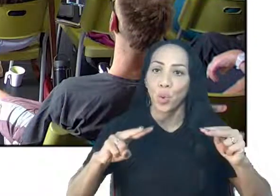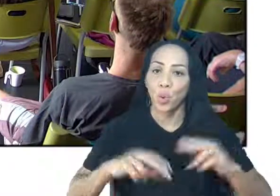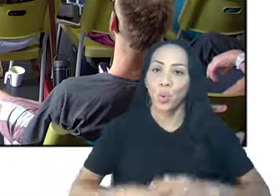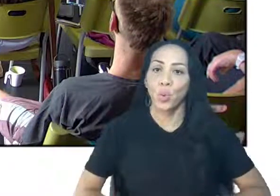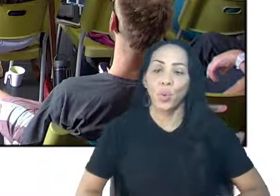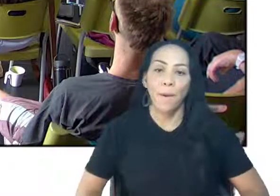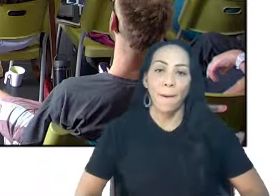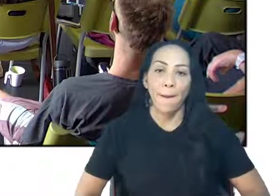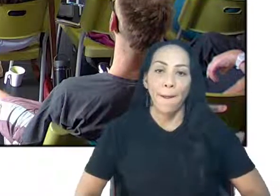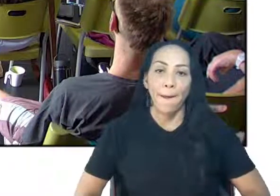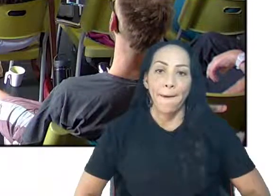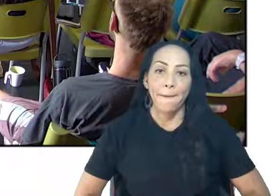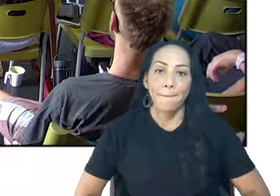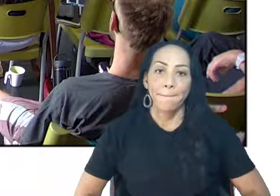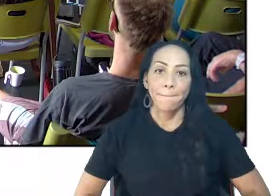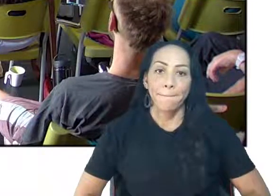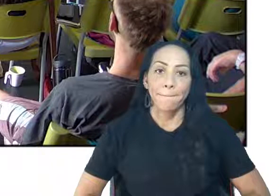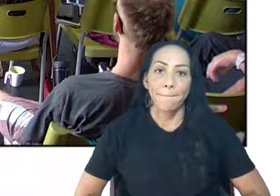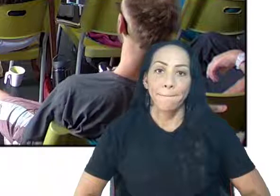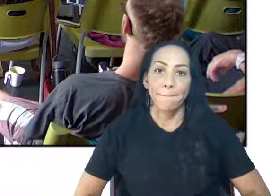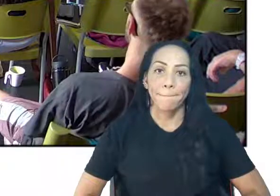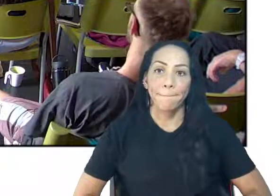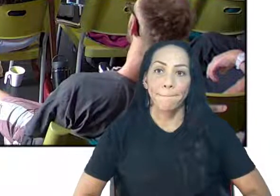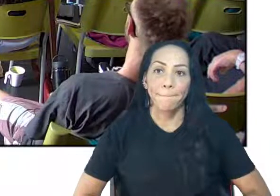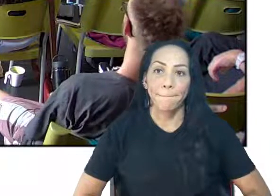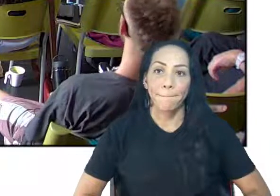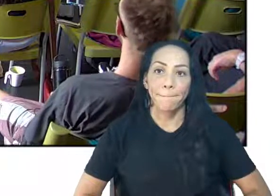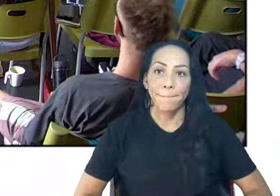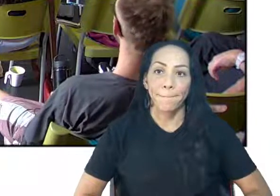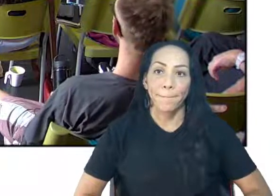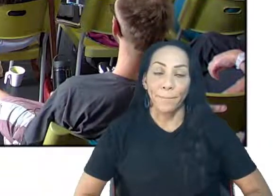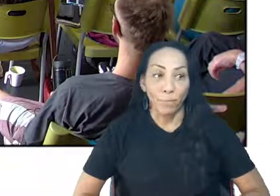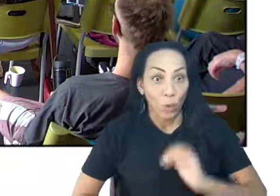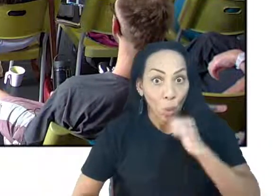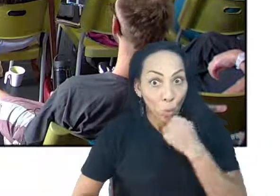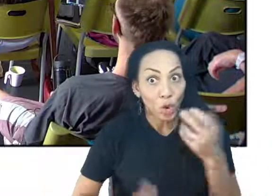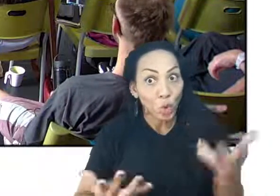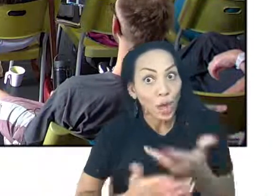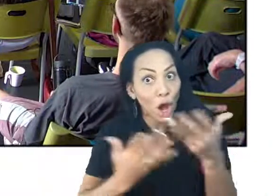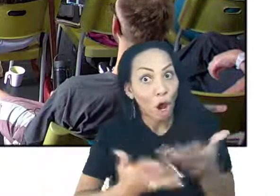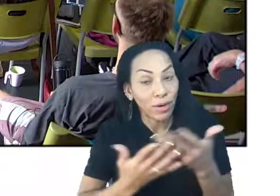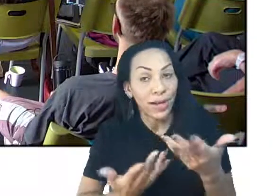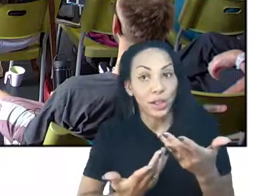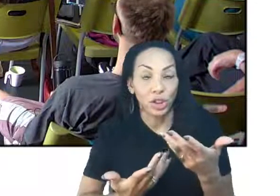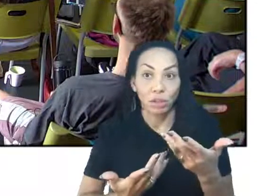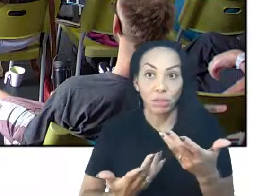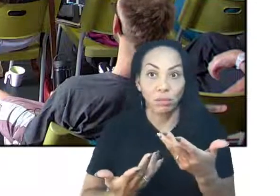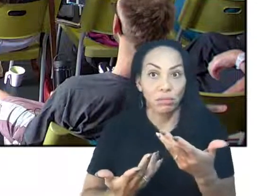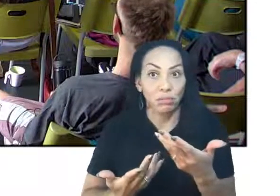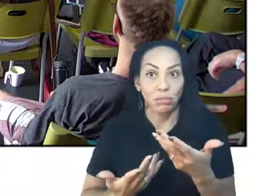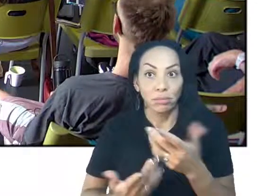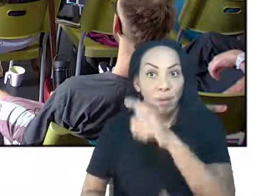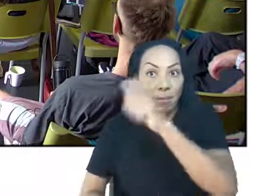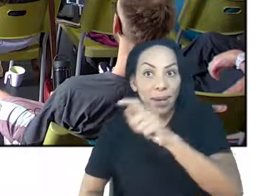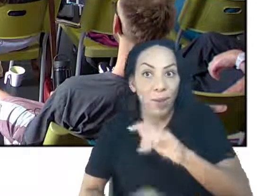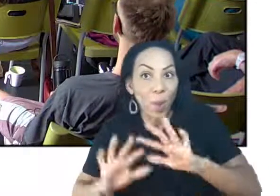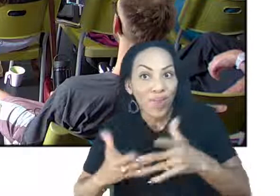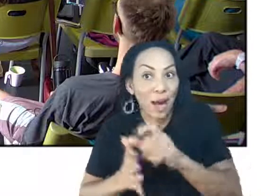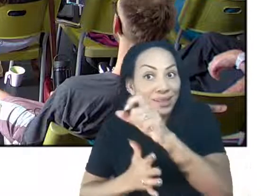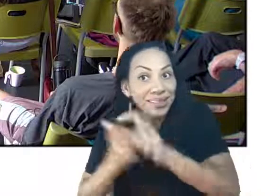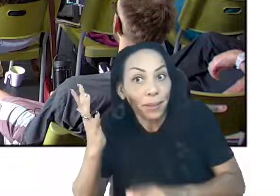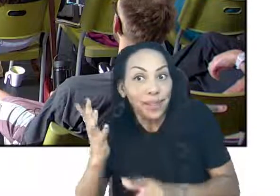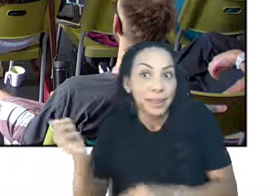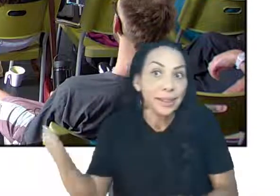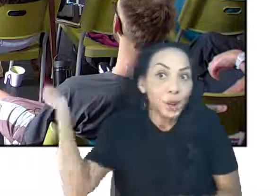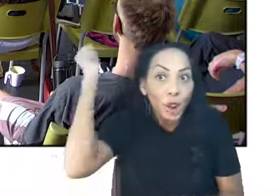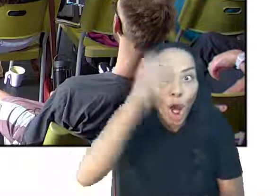don't necessarily have a disability to go and use the rest spaces? Yeah, I mean, I'd really encourage it. I really do think that spending